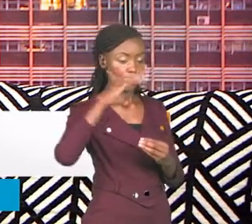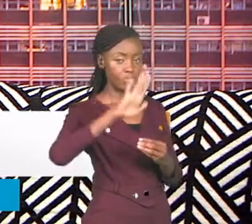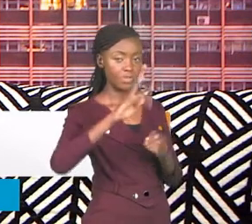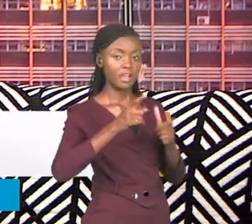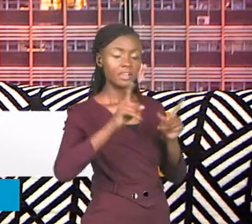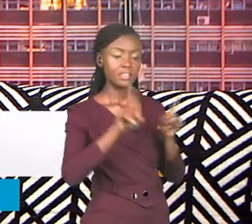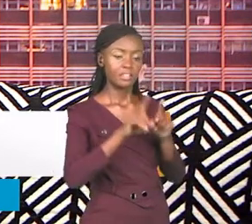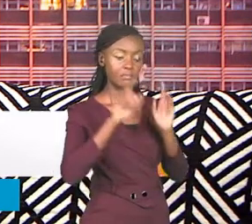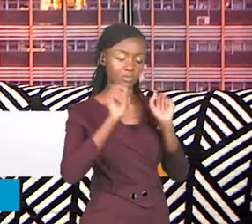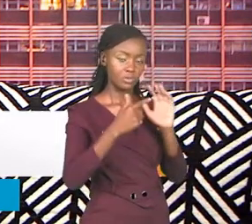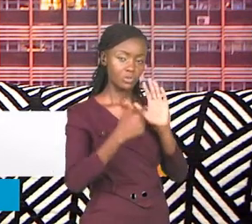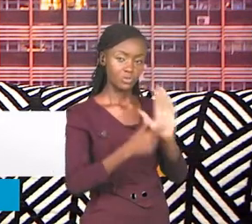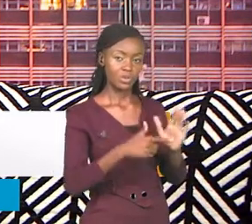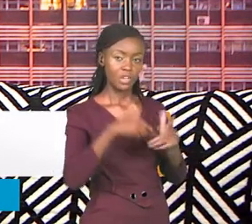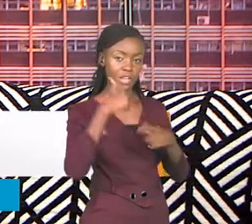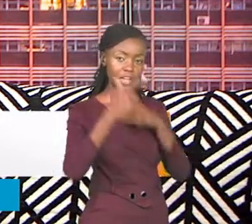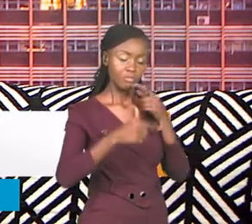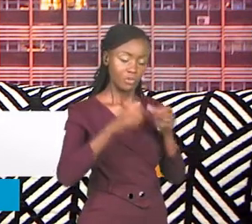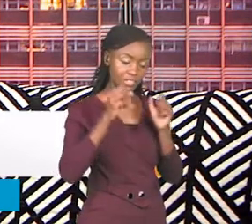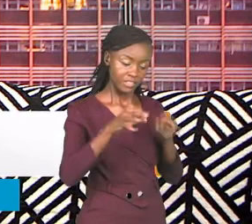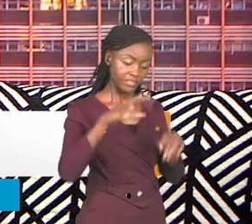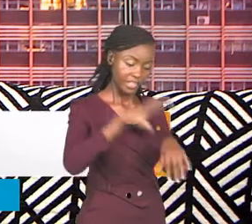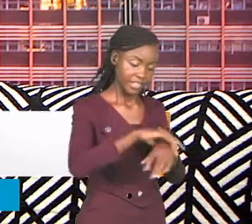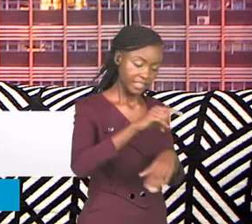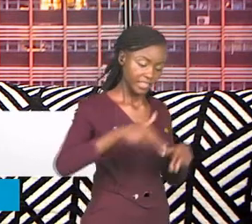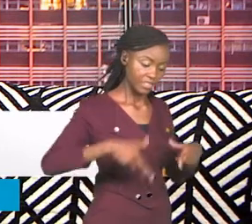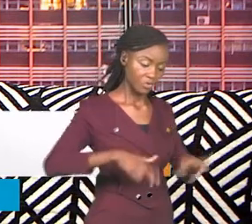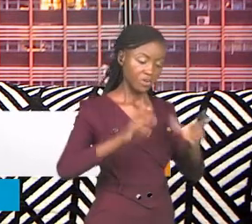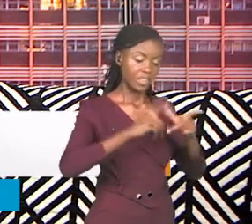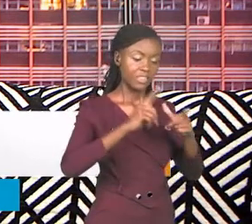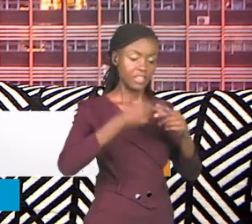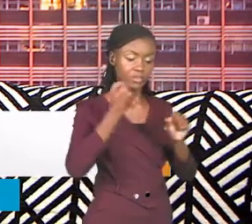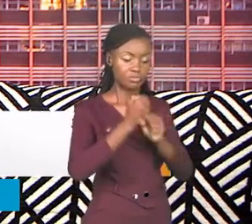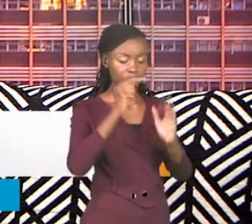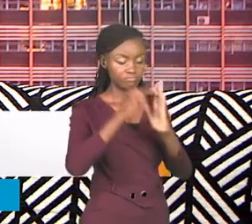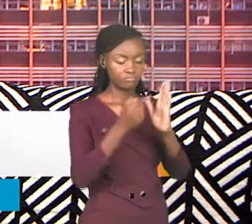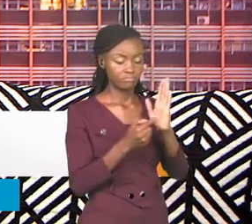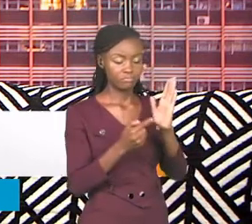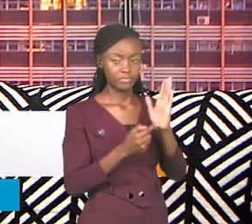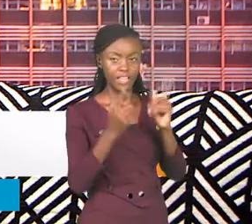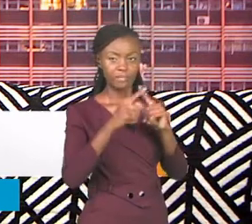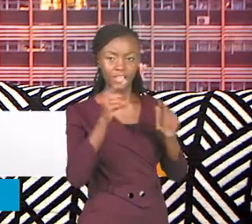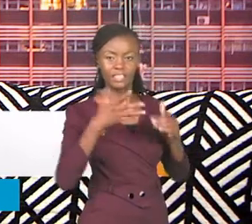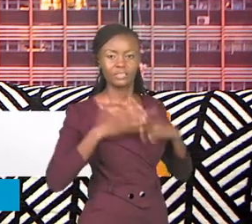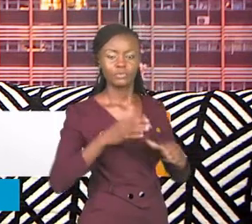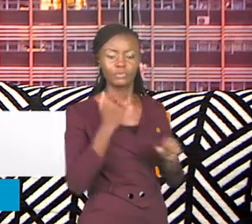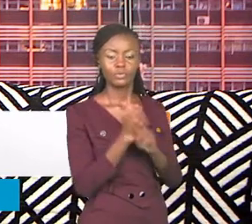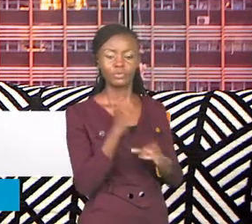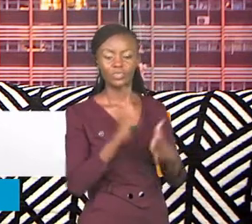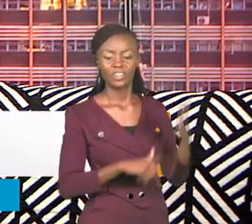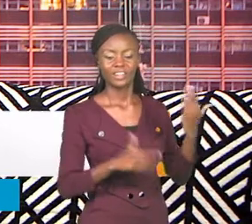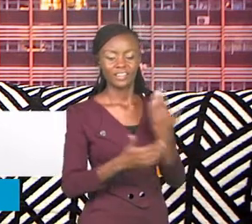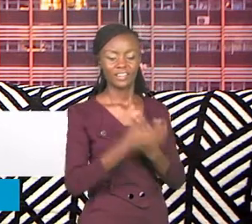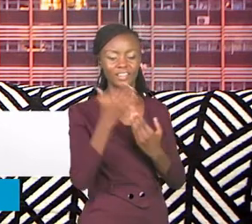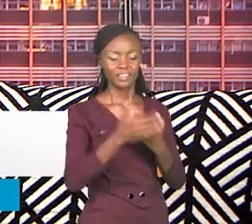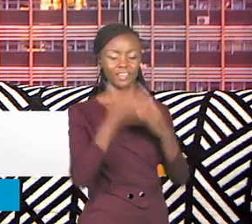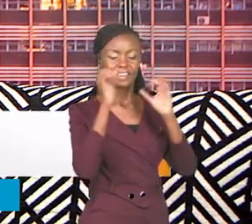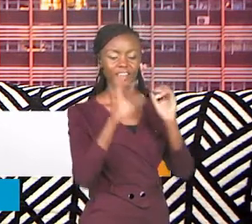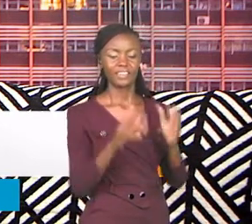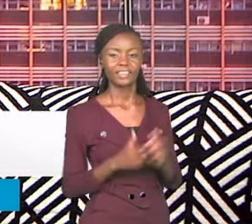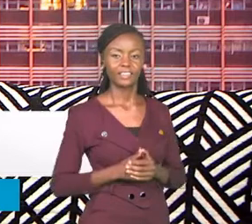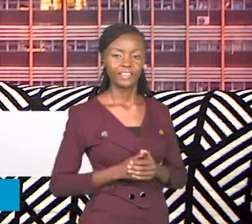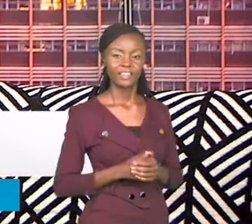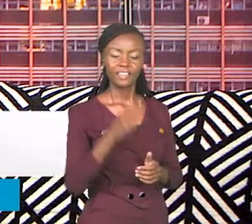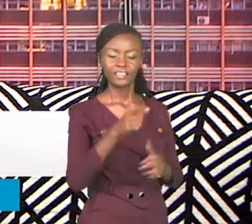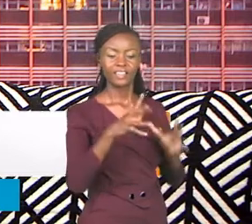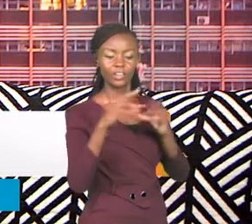some of these things. So as you approach that area, you know, do this and that. Mm-hmm. But what do? They don't care. They